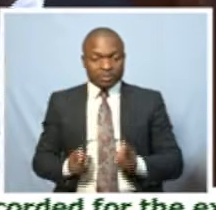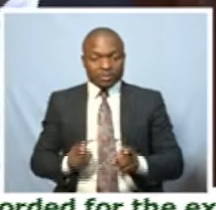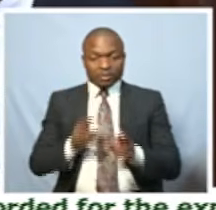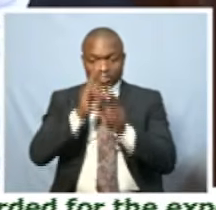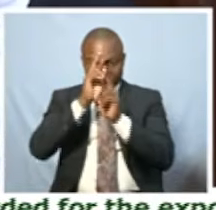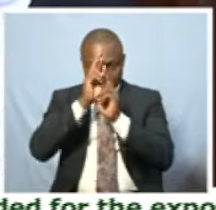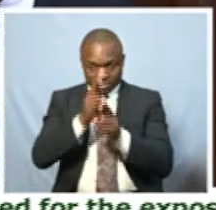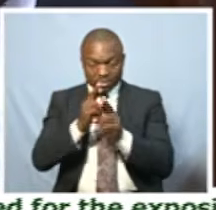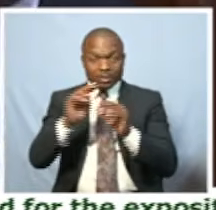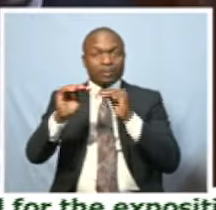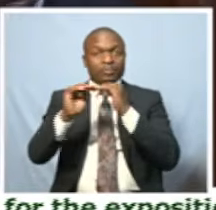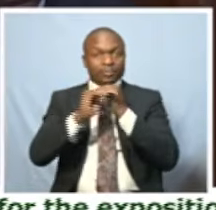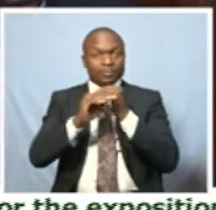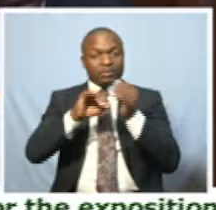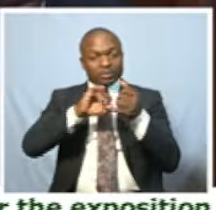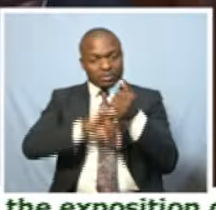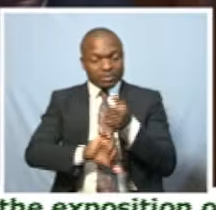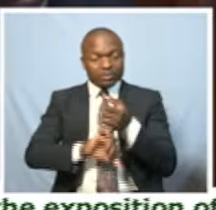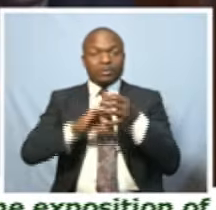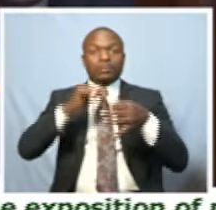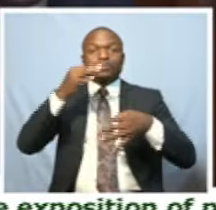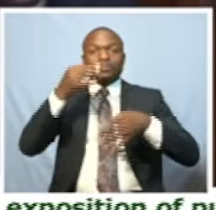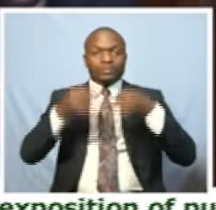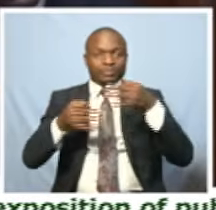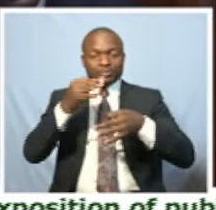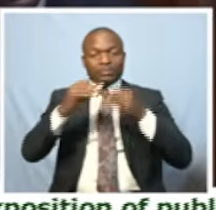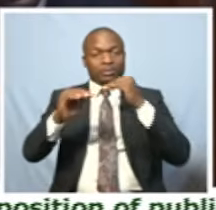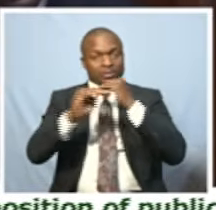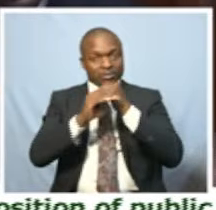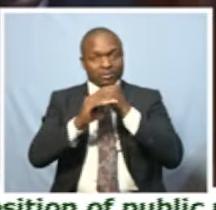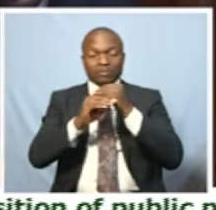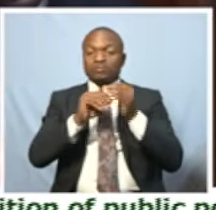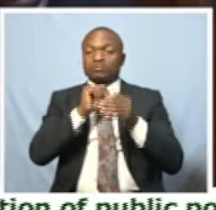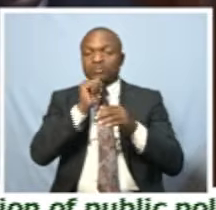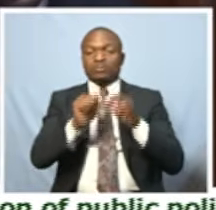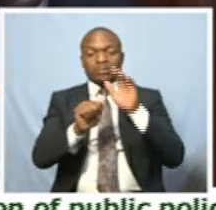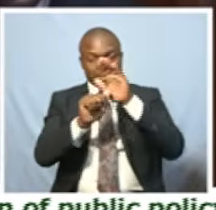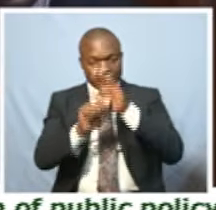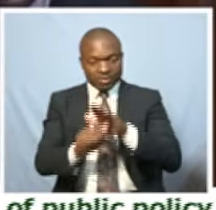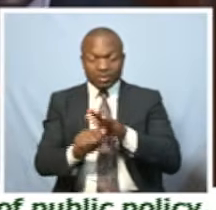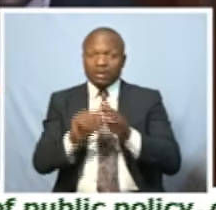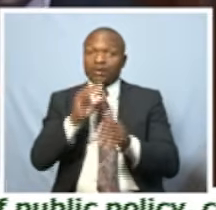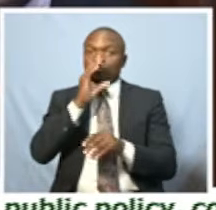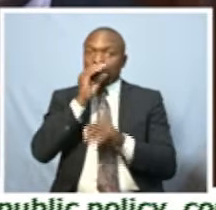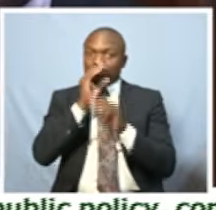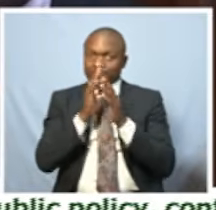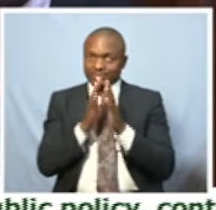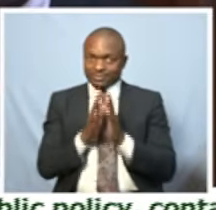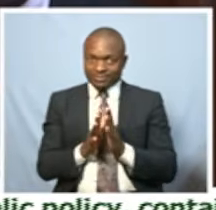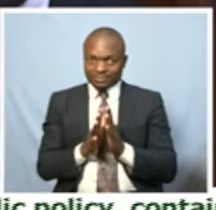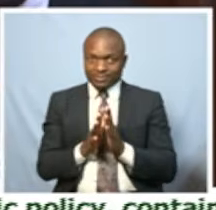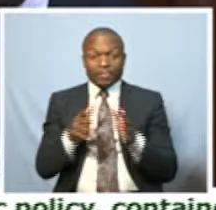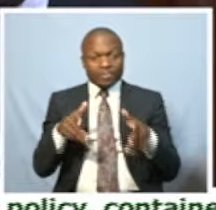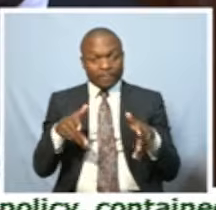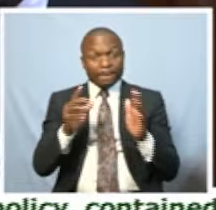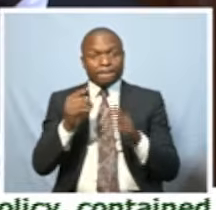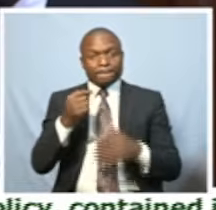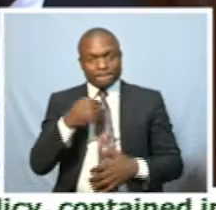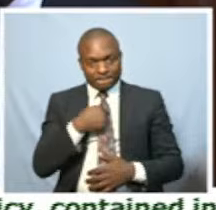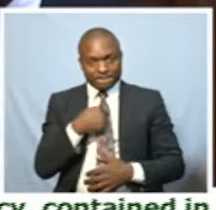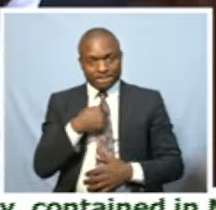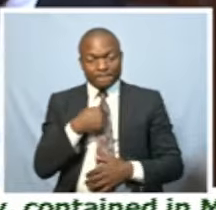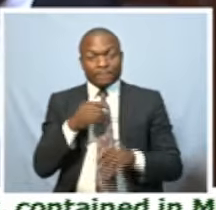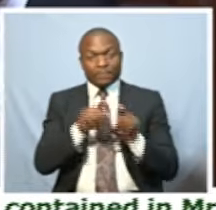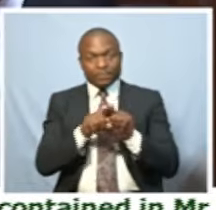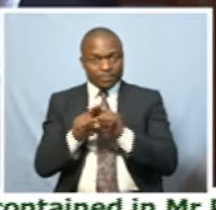dignity, equity, social justice, equality, and non-discrimination. Mr. Speaker, allow me